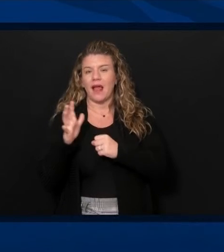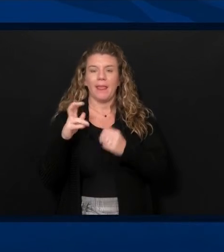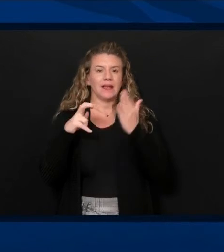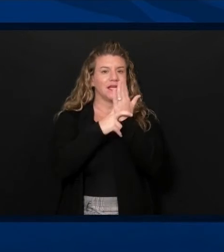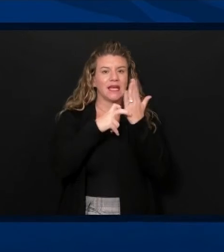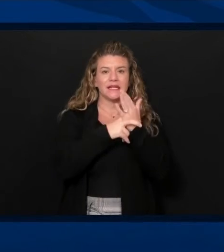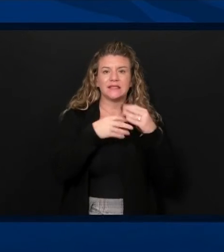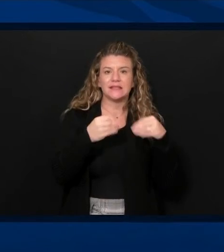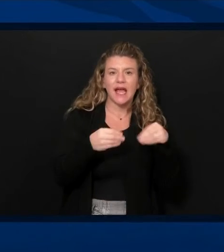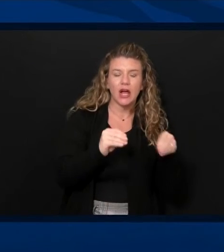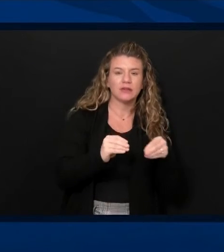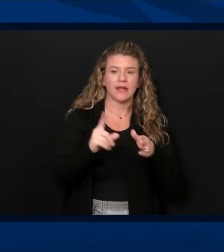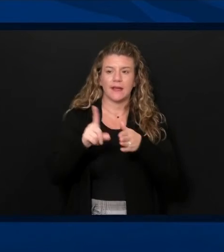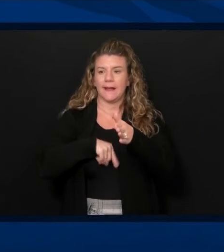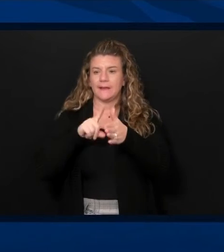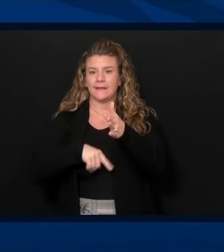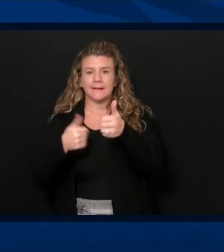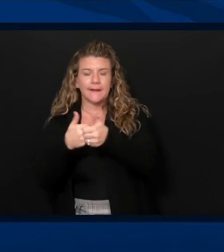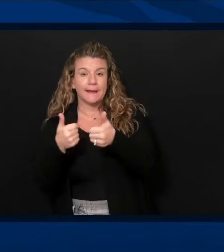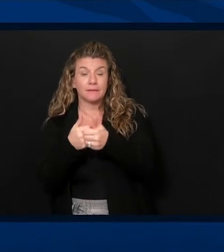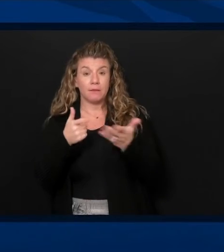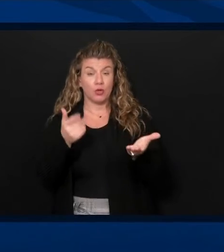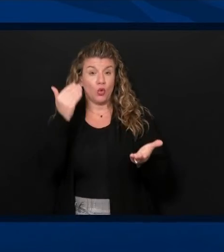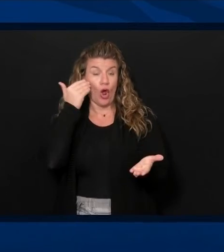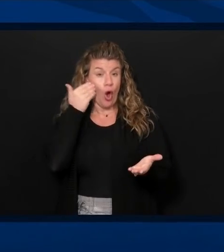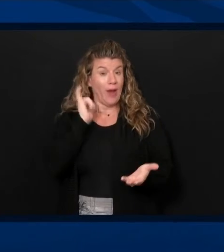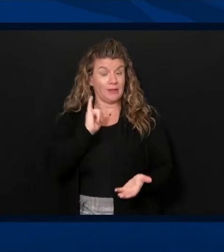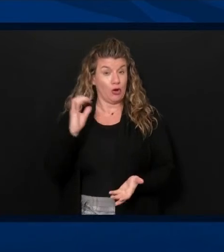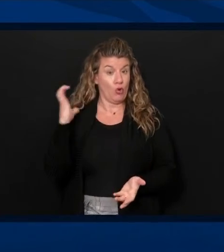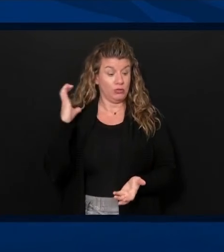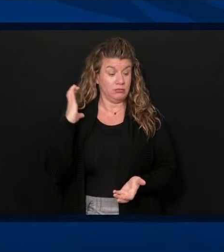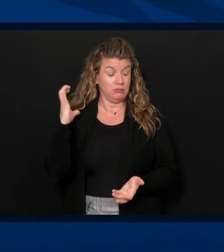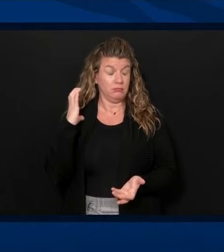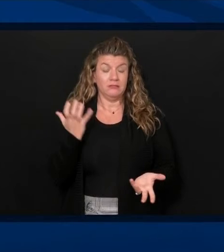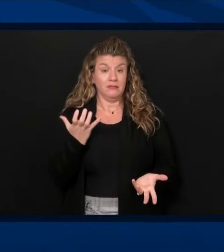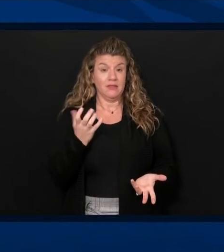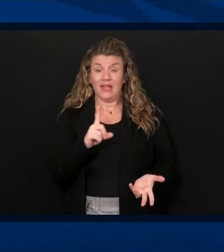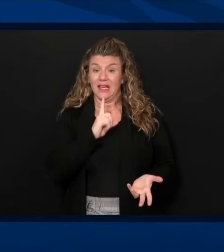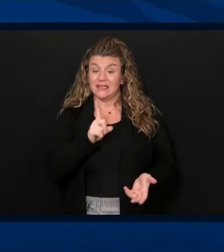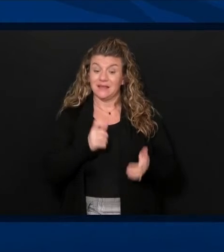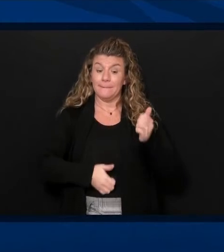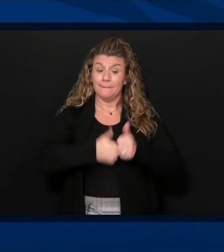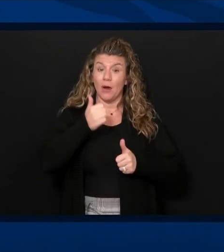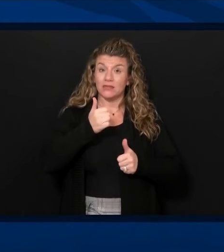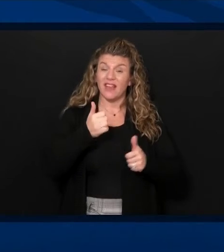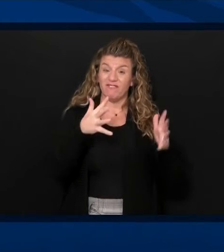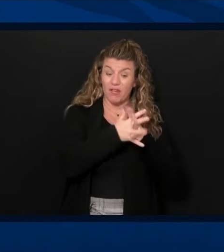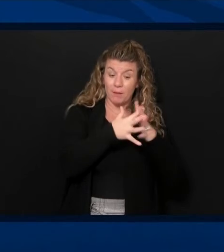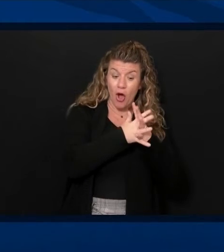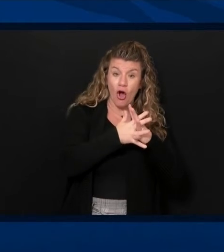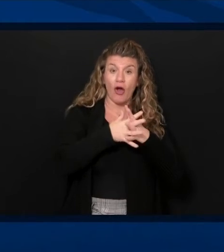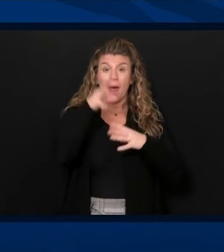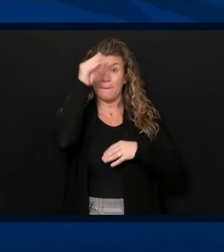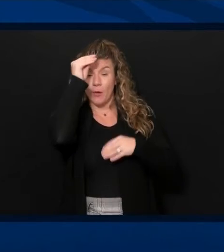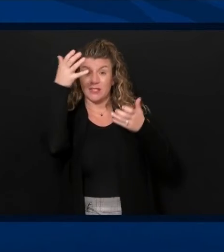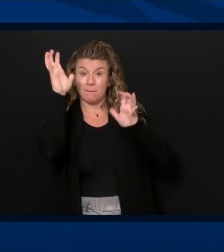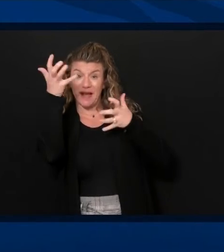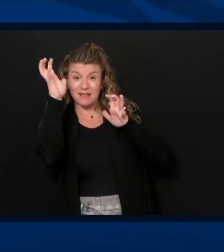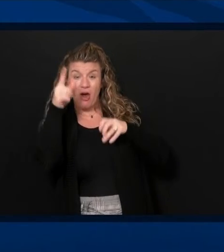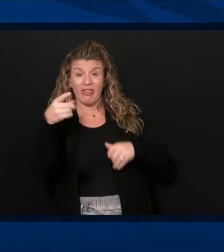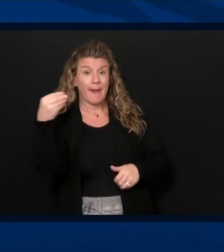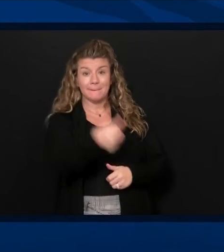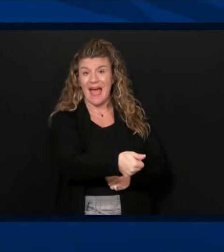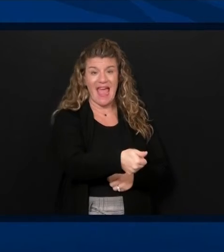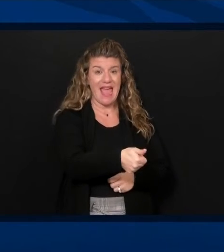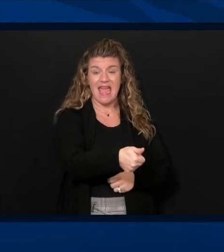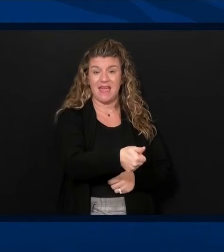and cancellation of games? As you well know as a coach, it's mostly football and boys basketball which pay for all of